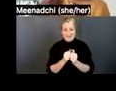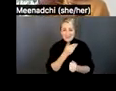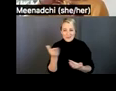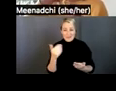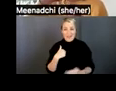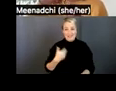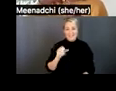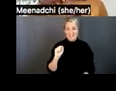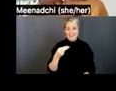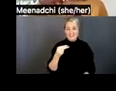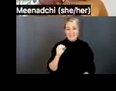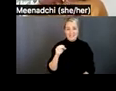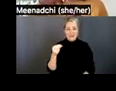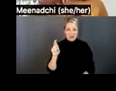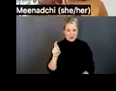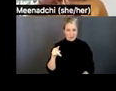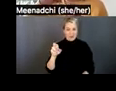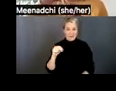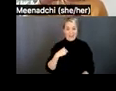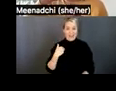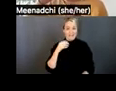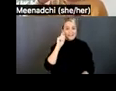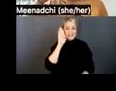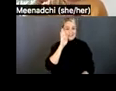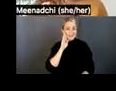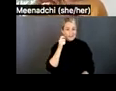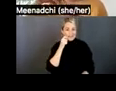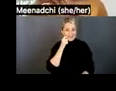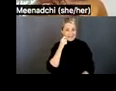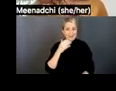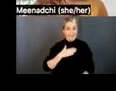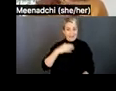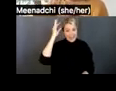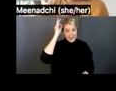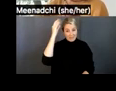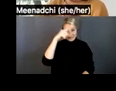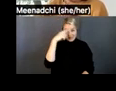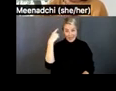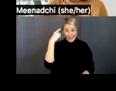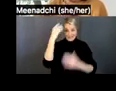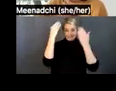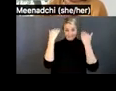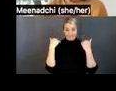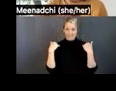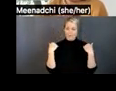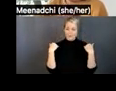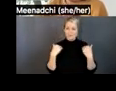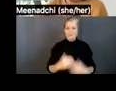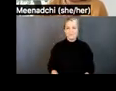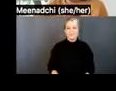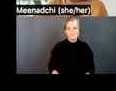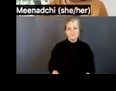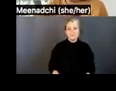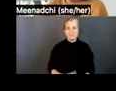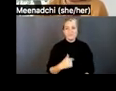pronouns. I have brown skin and my hair is black down to about my shoulders. I